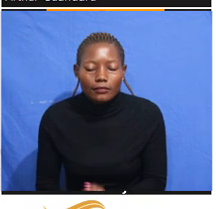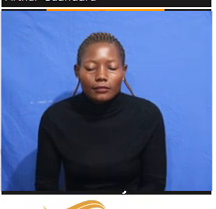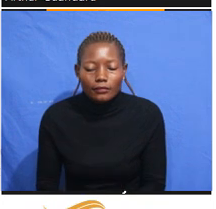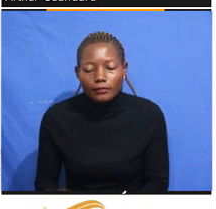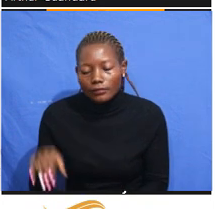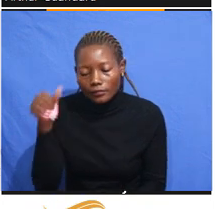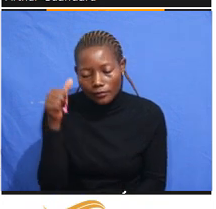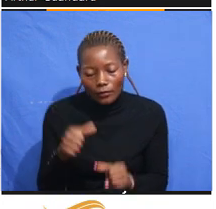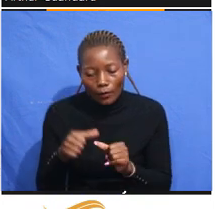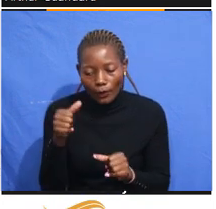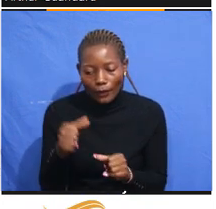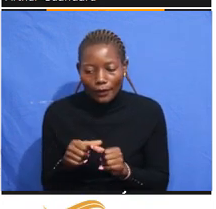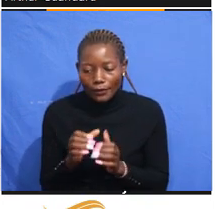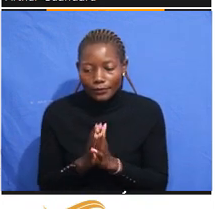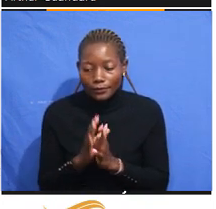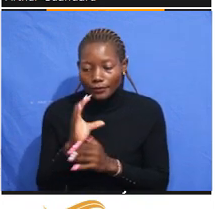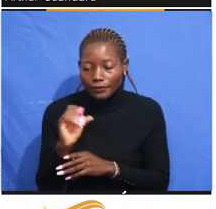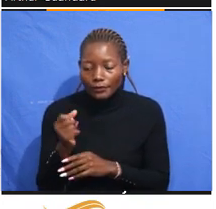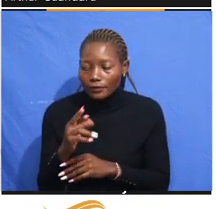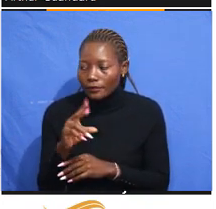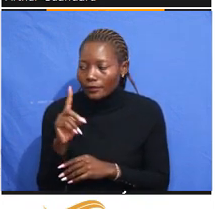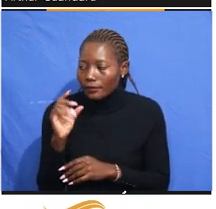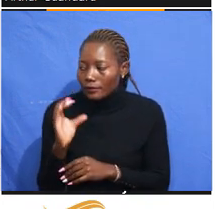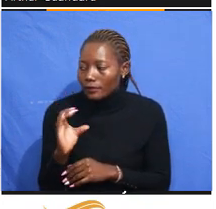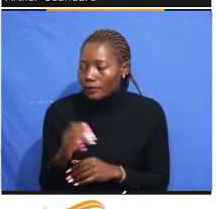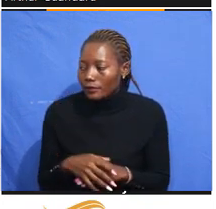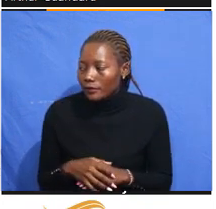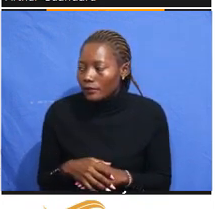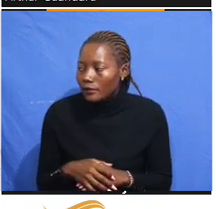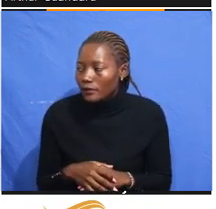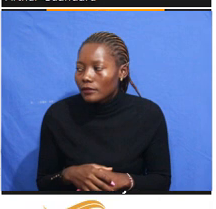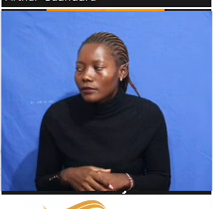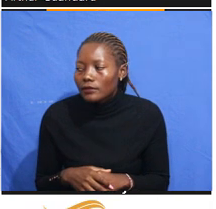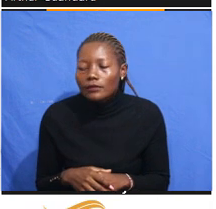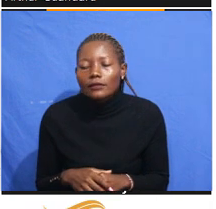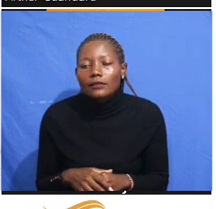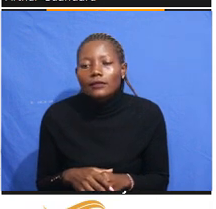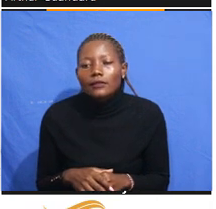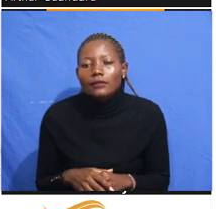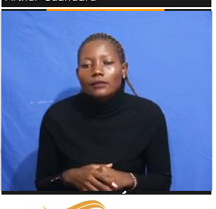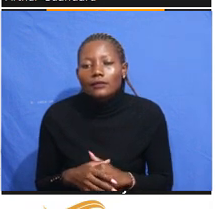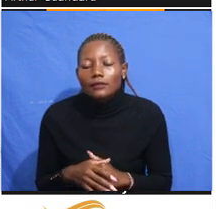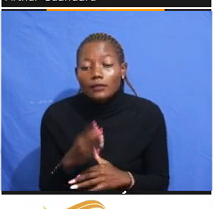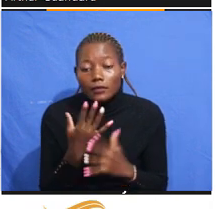Remember, cardiac output is the volume of blood leaving each ventricle in 1 minute.